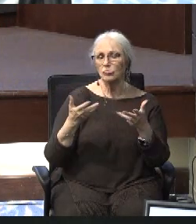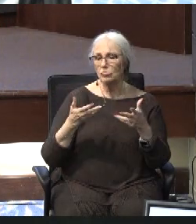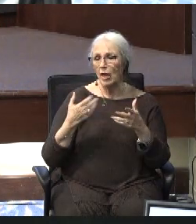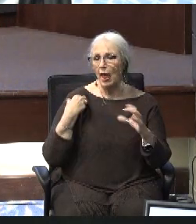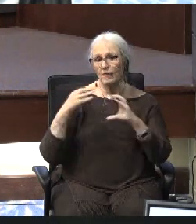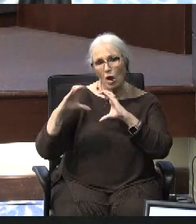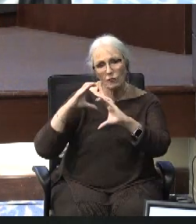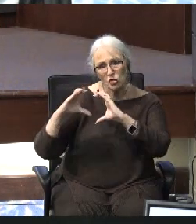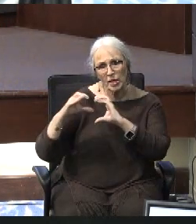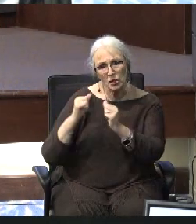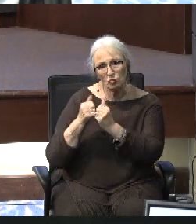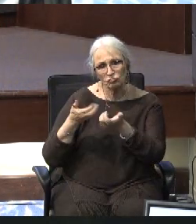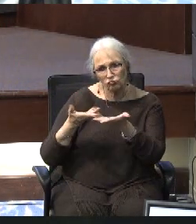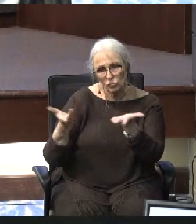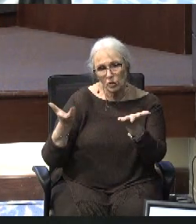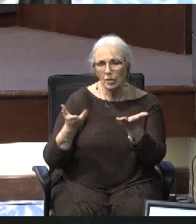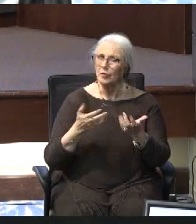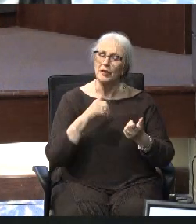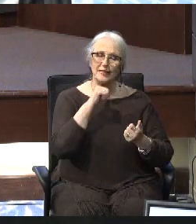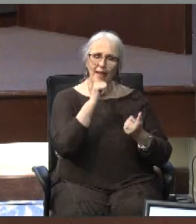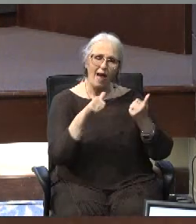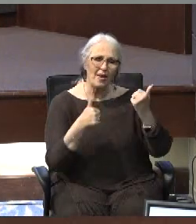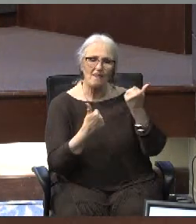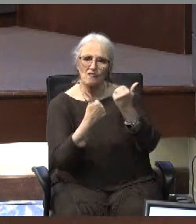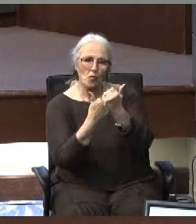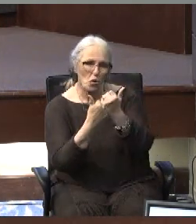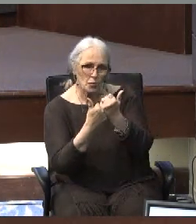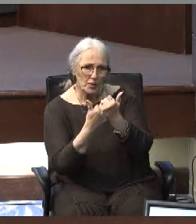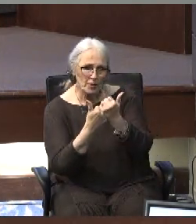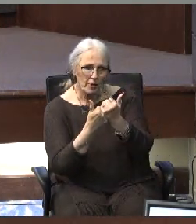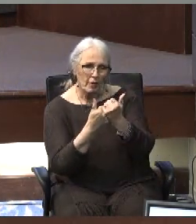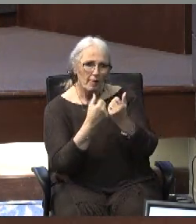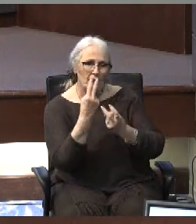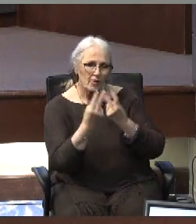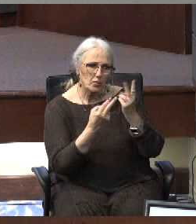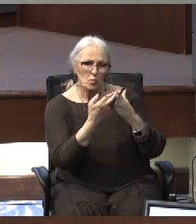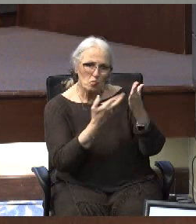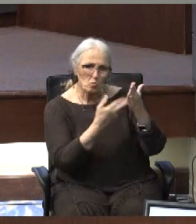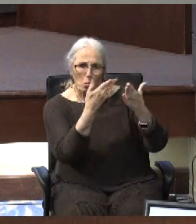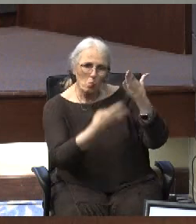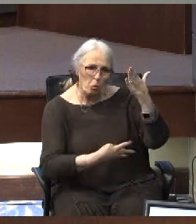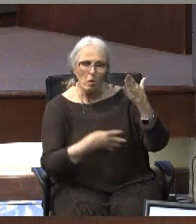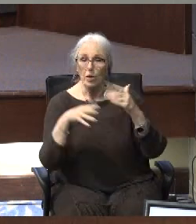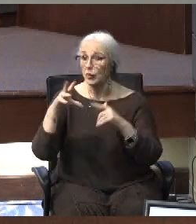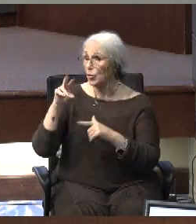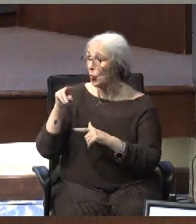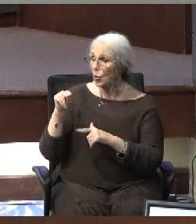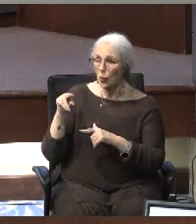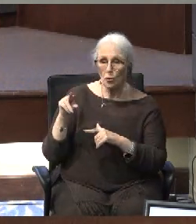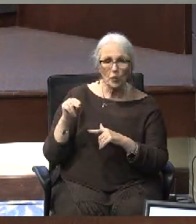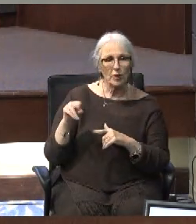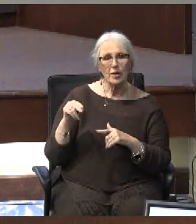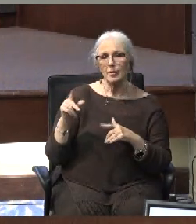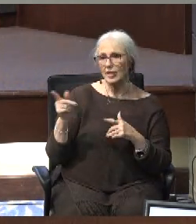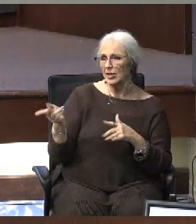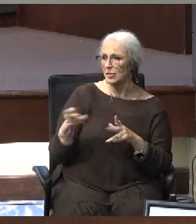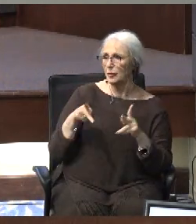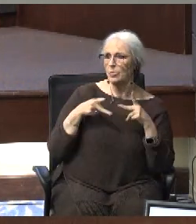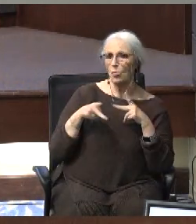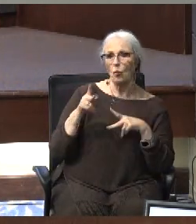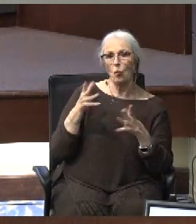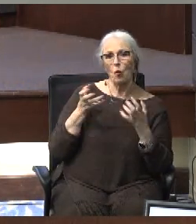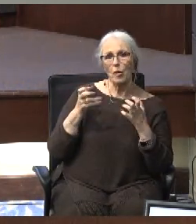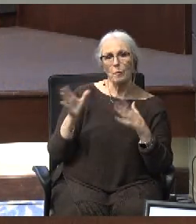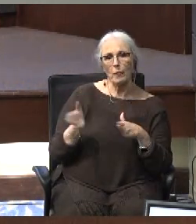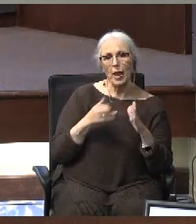midst of an enforcement visit. It was in the midst of, hey, these families are playing at the park. They might be able to get